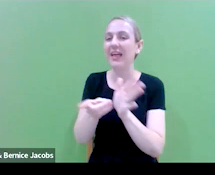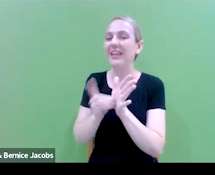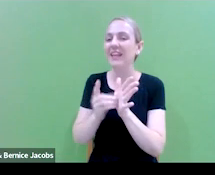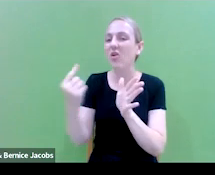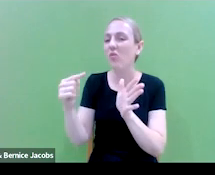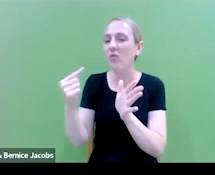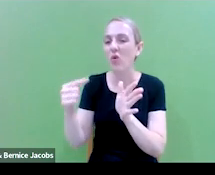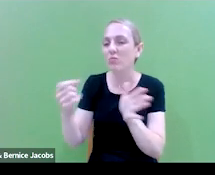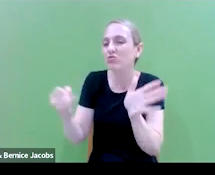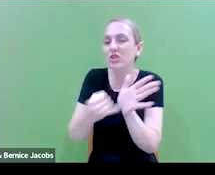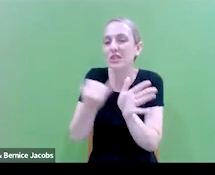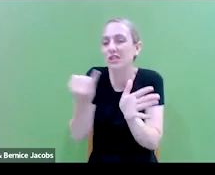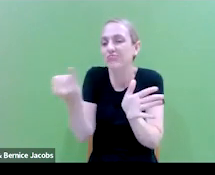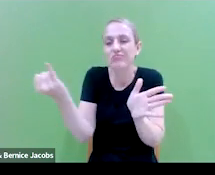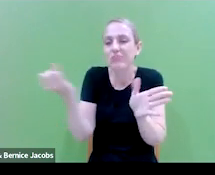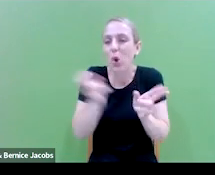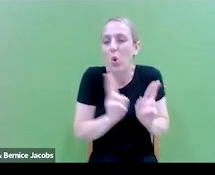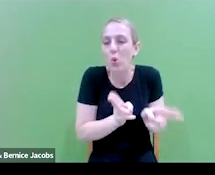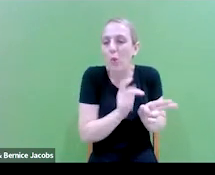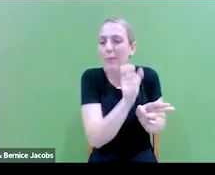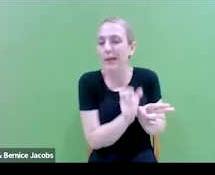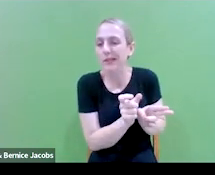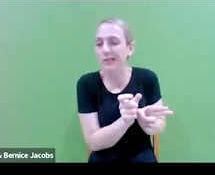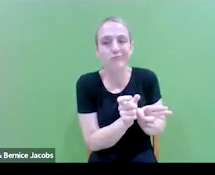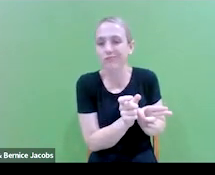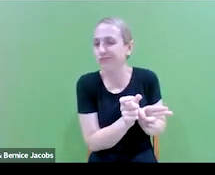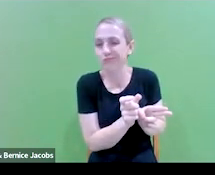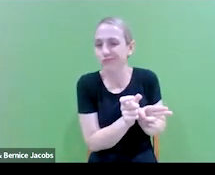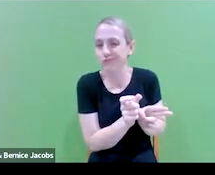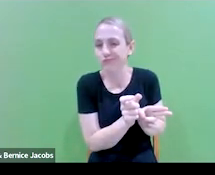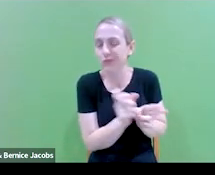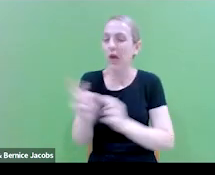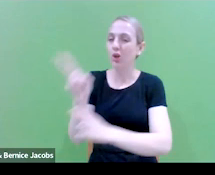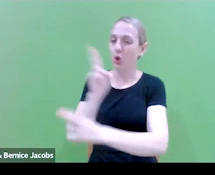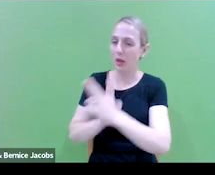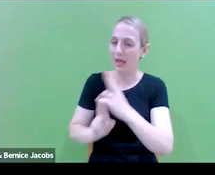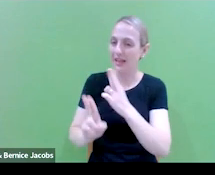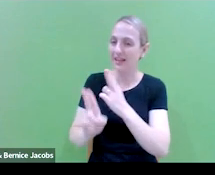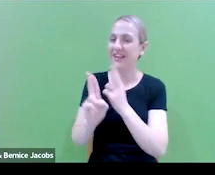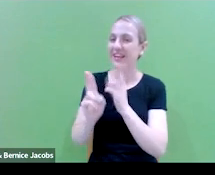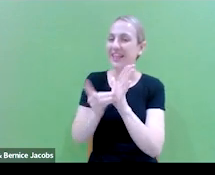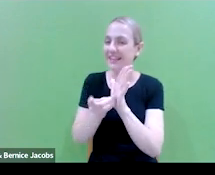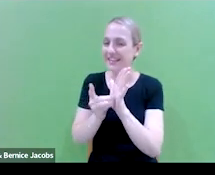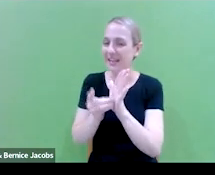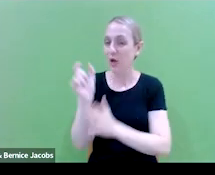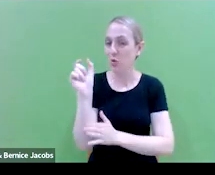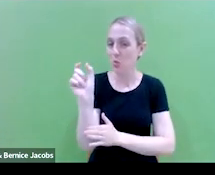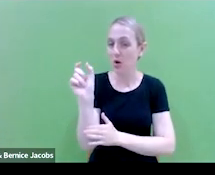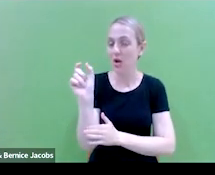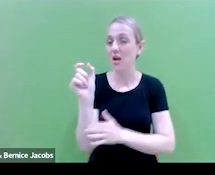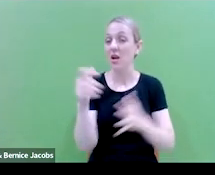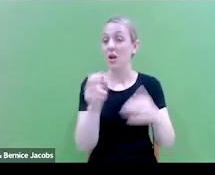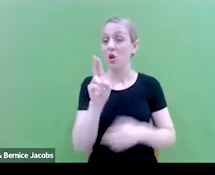than just the average user. So universal design, we saw the term coined in the United